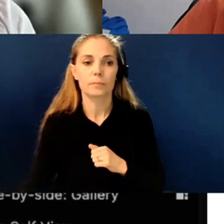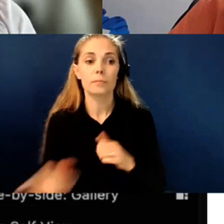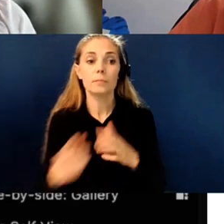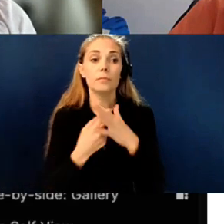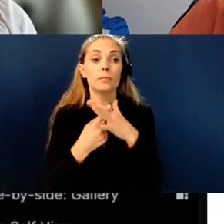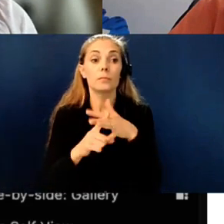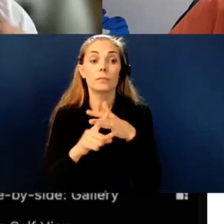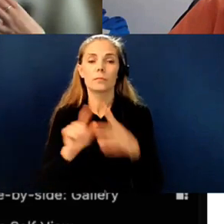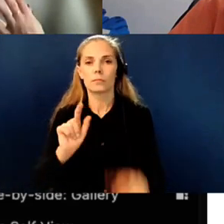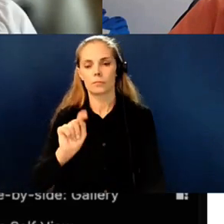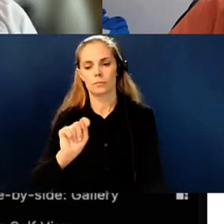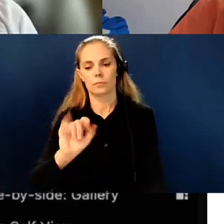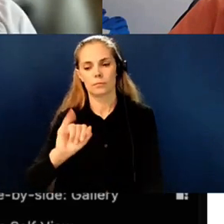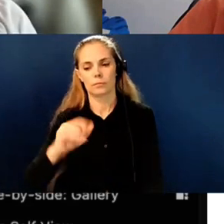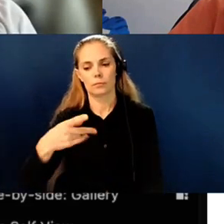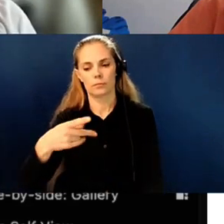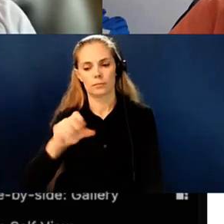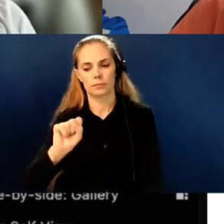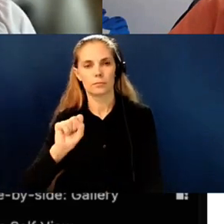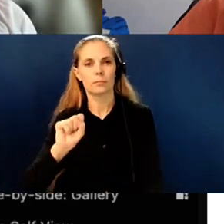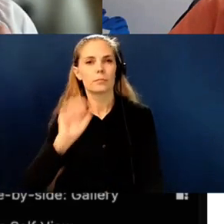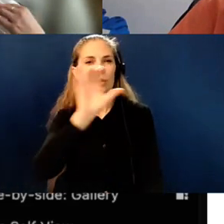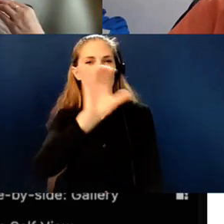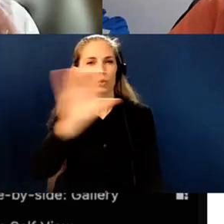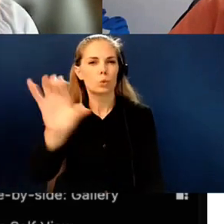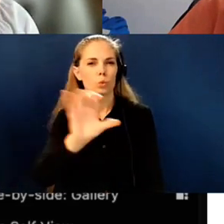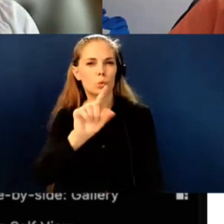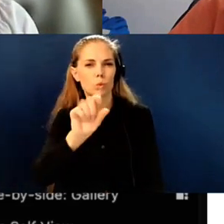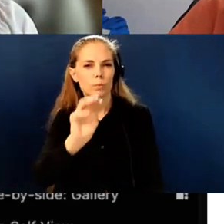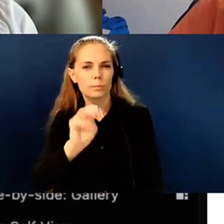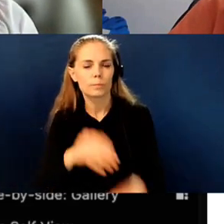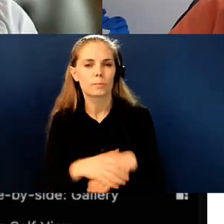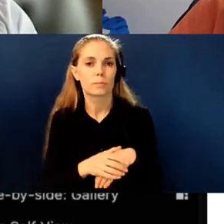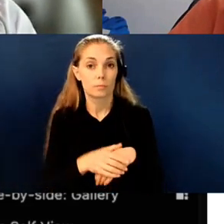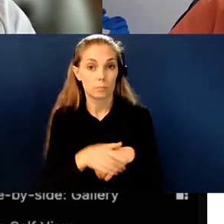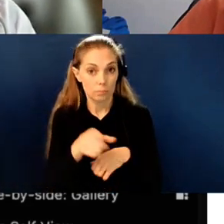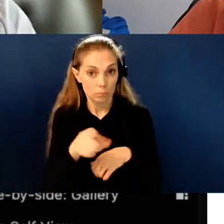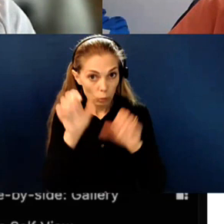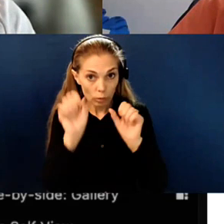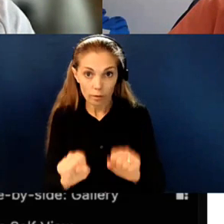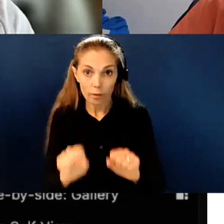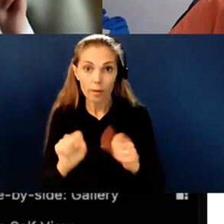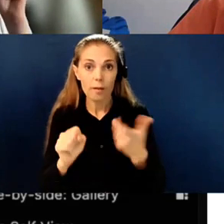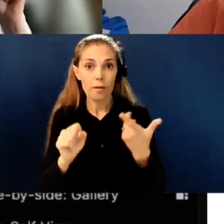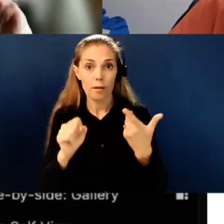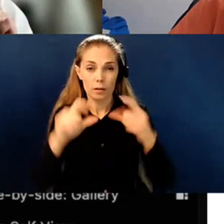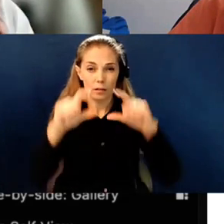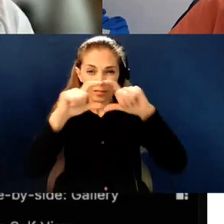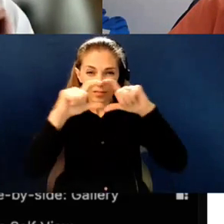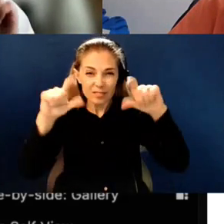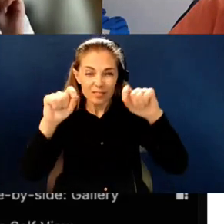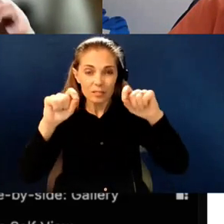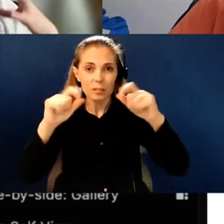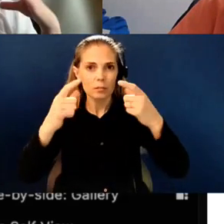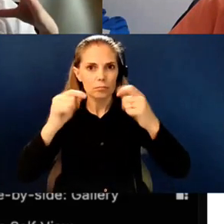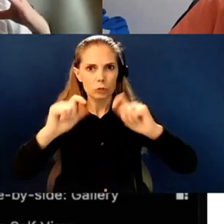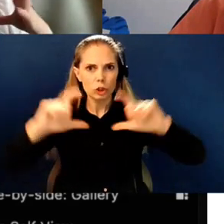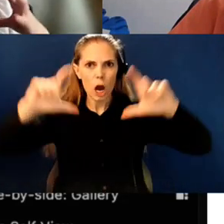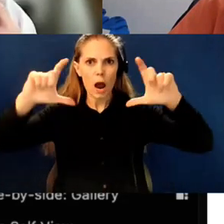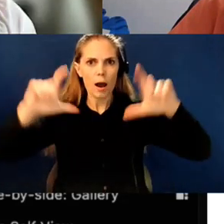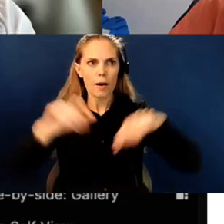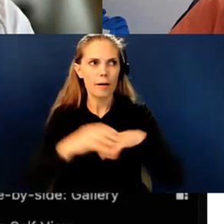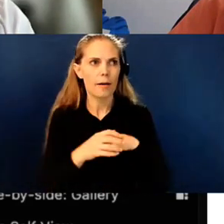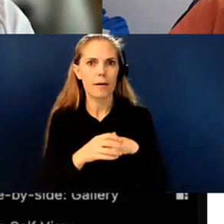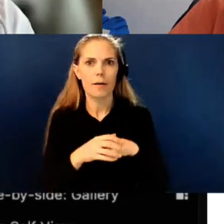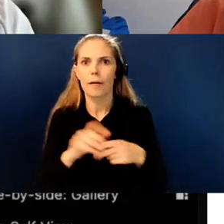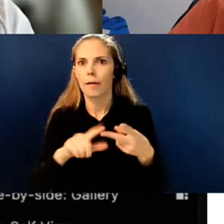that we forget, that you can enlarge your videos. We can also ask for pinning options, and the pinning option is allowing you to keep a